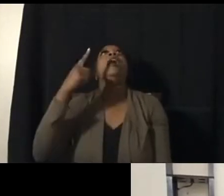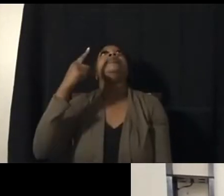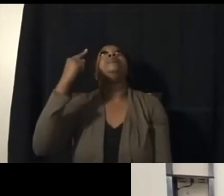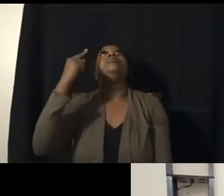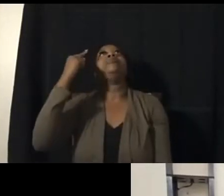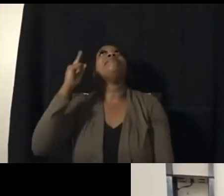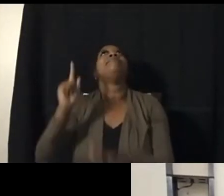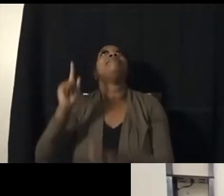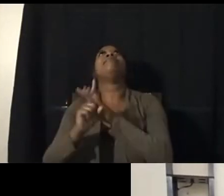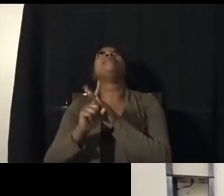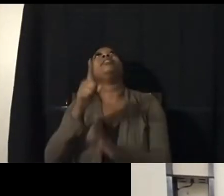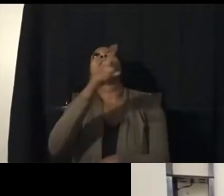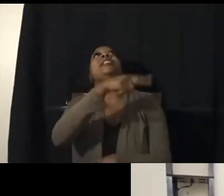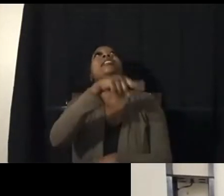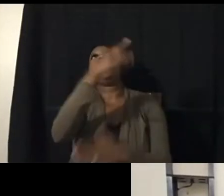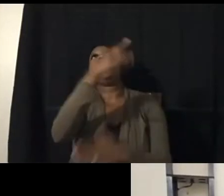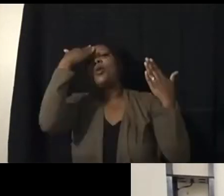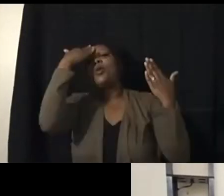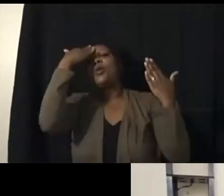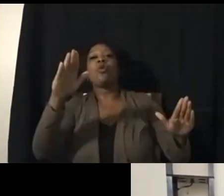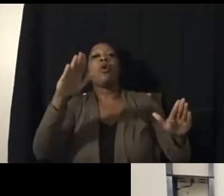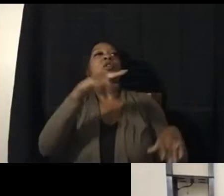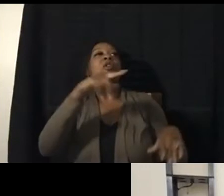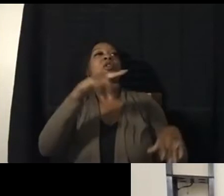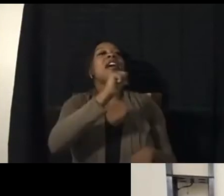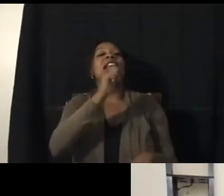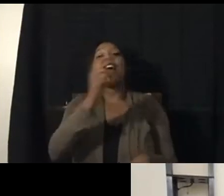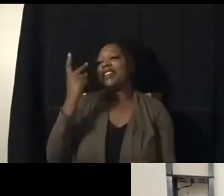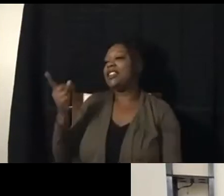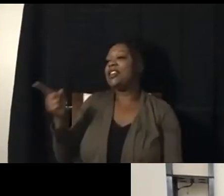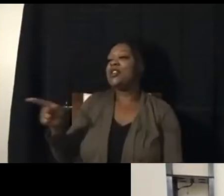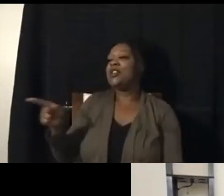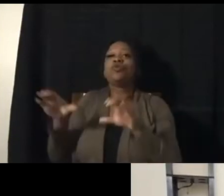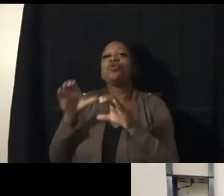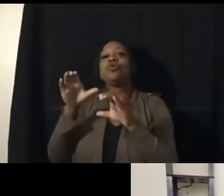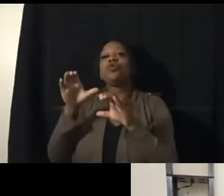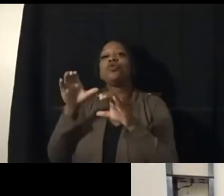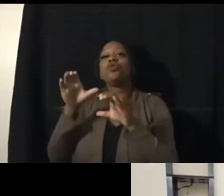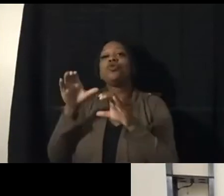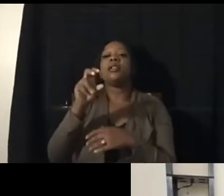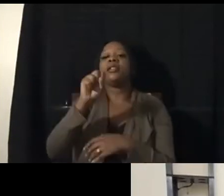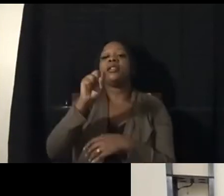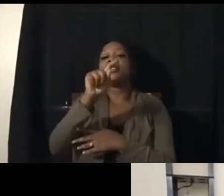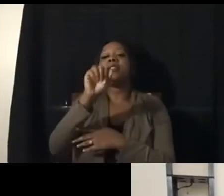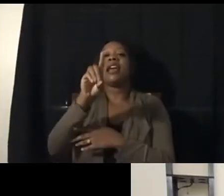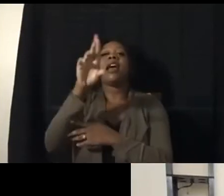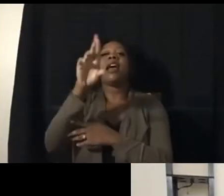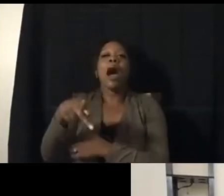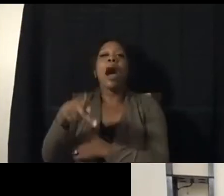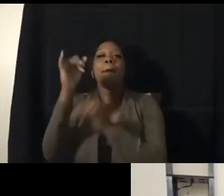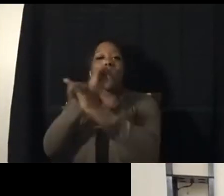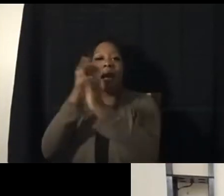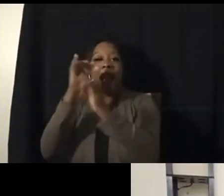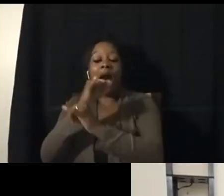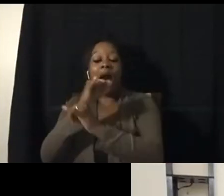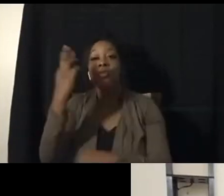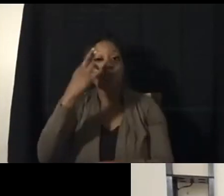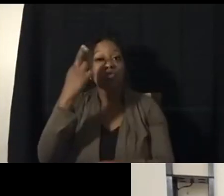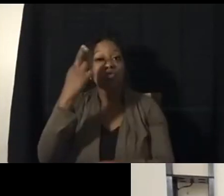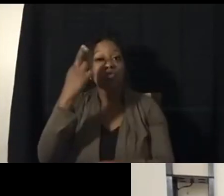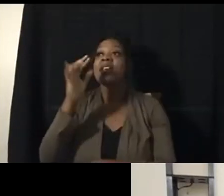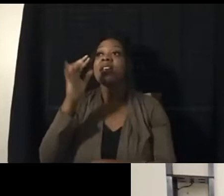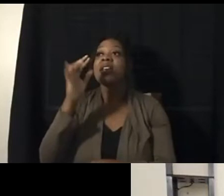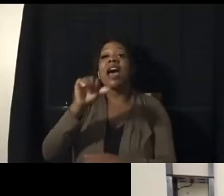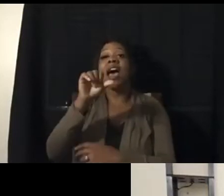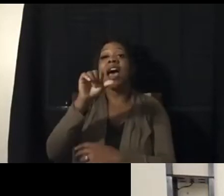they don't see him do stand up, and they don't see him do stand up because so many of the stand up comedy clubs are not accessible, and it's hard because it's like